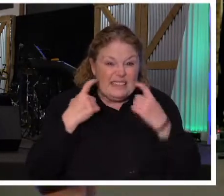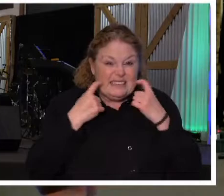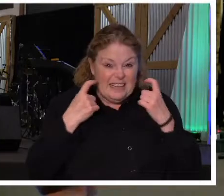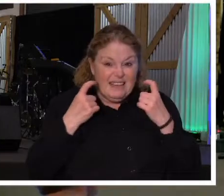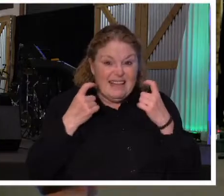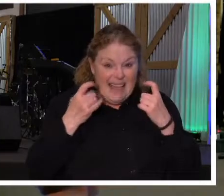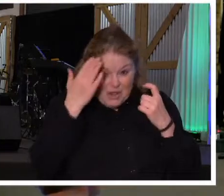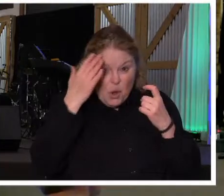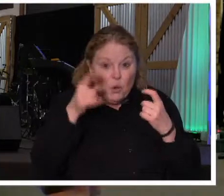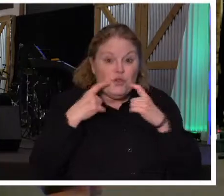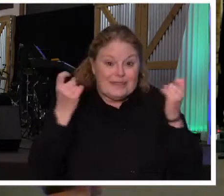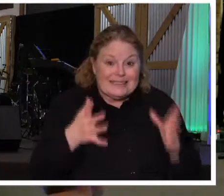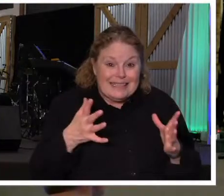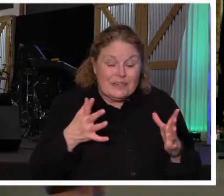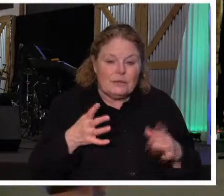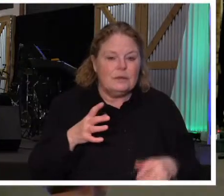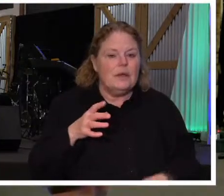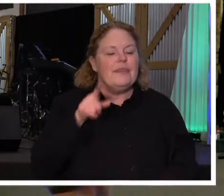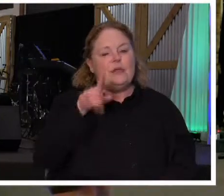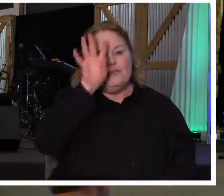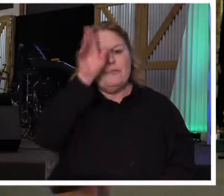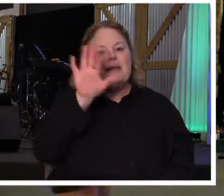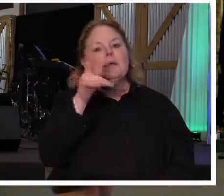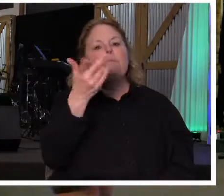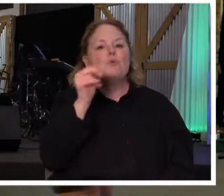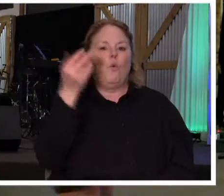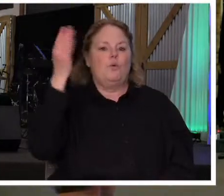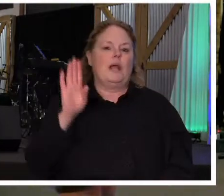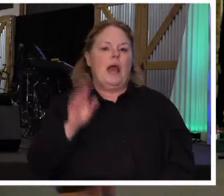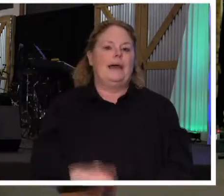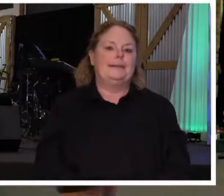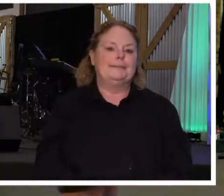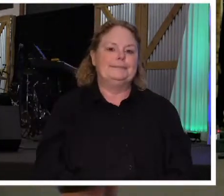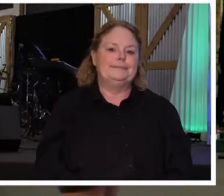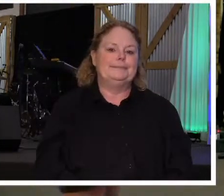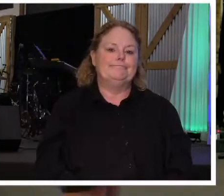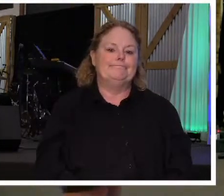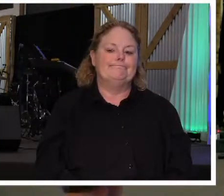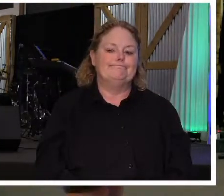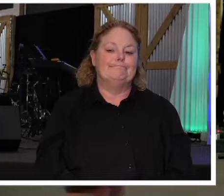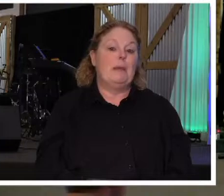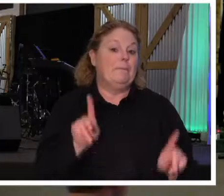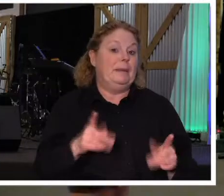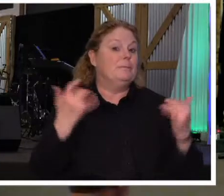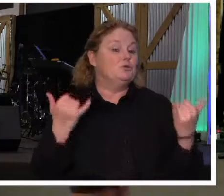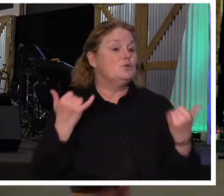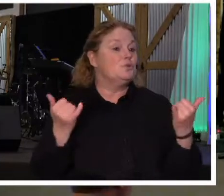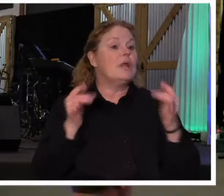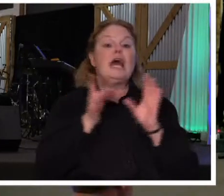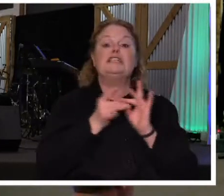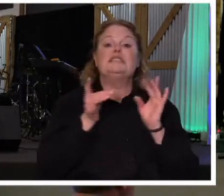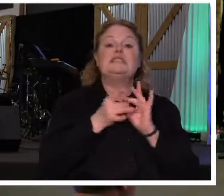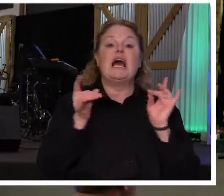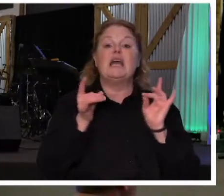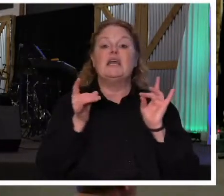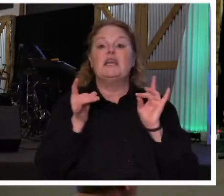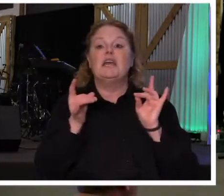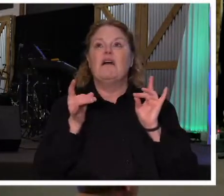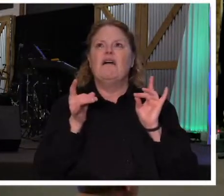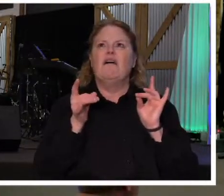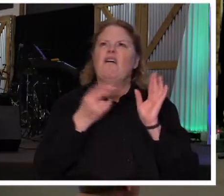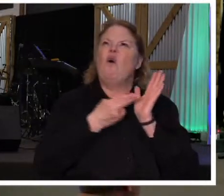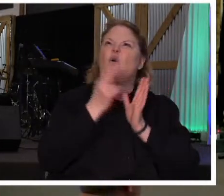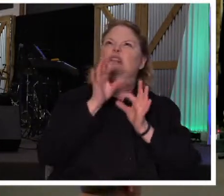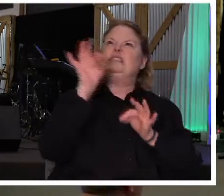God. Because in our culture today, people are saying that the convicting power of the Holy Spirit, that's